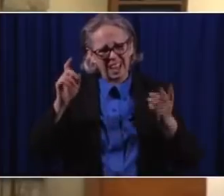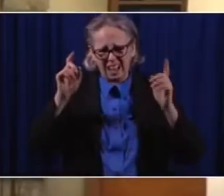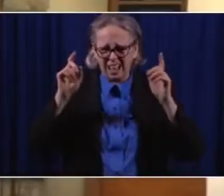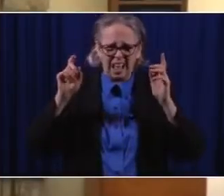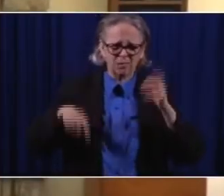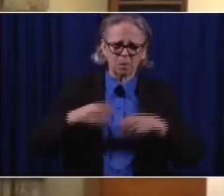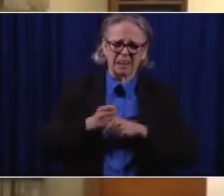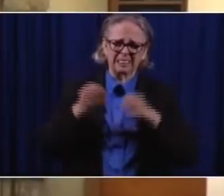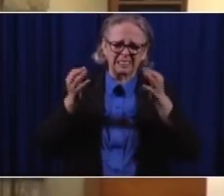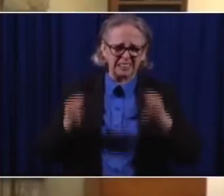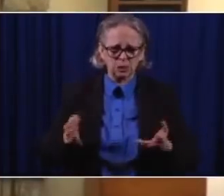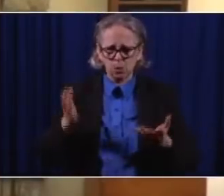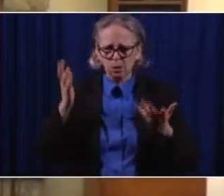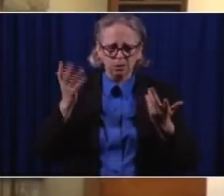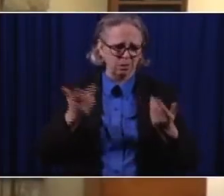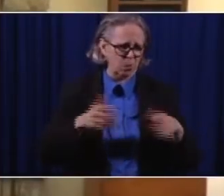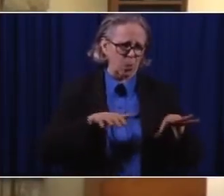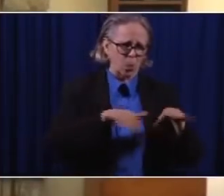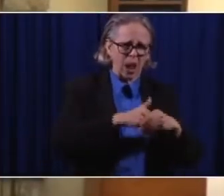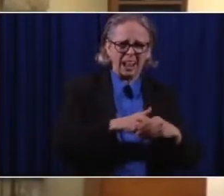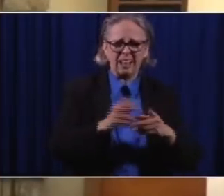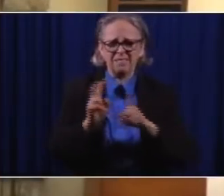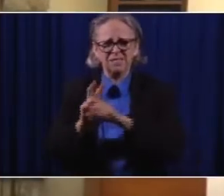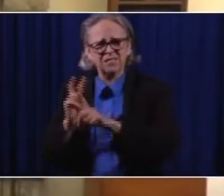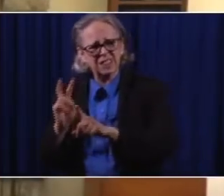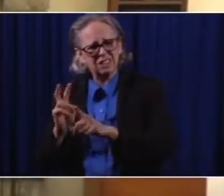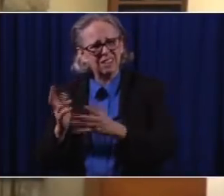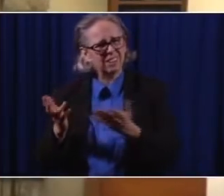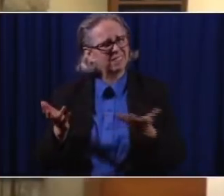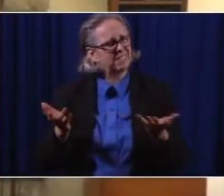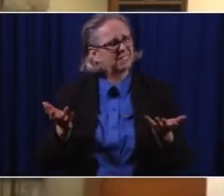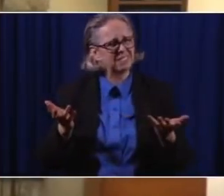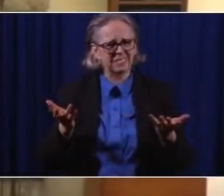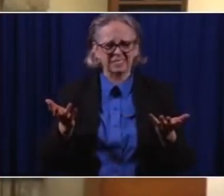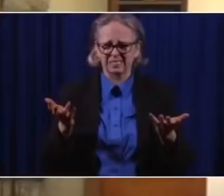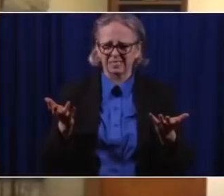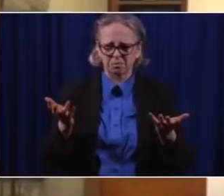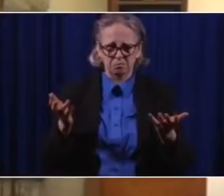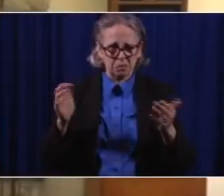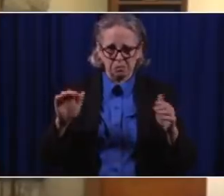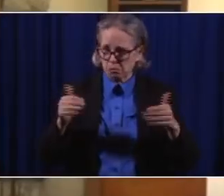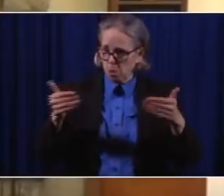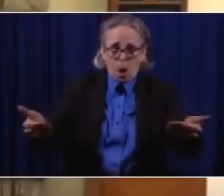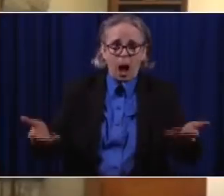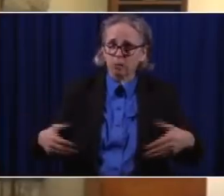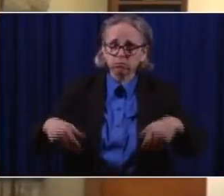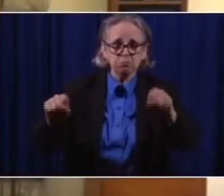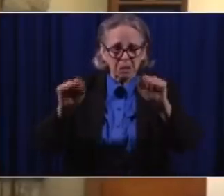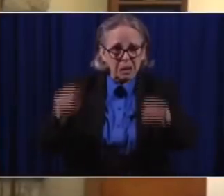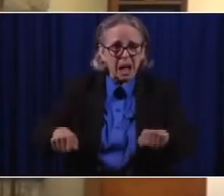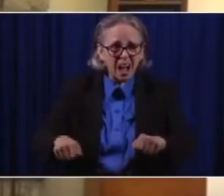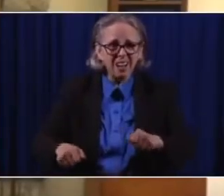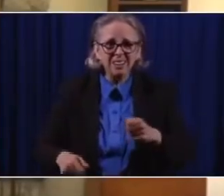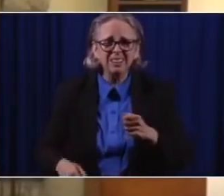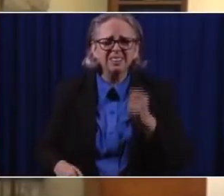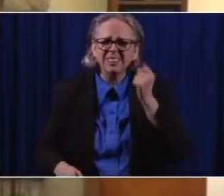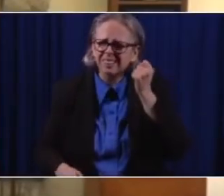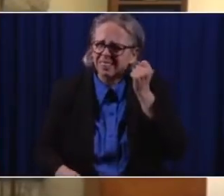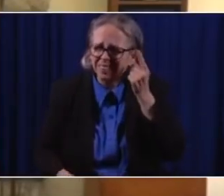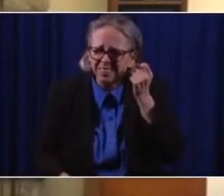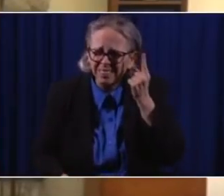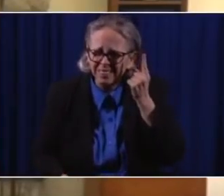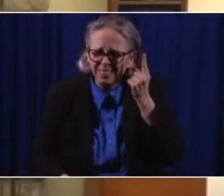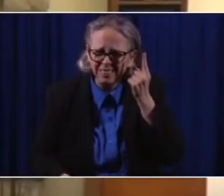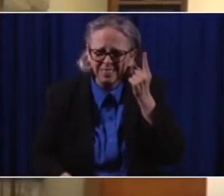Weddings and funerals coming under, not that they can't have the event, the party, the coming together,